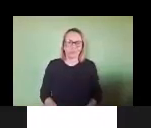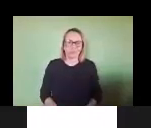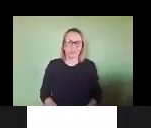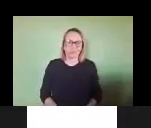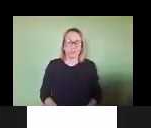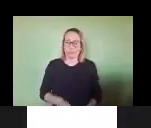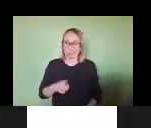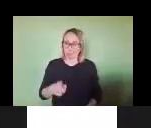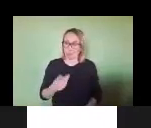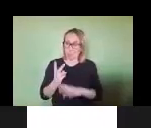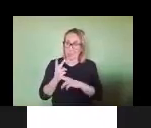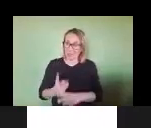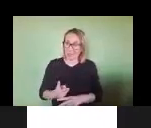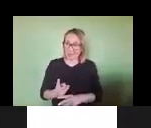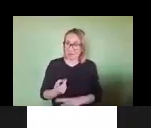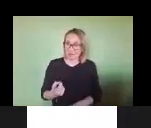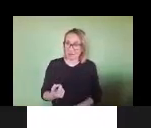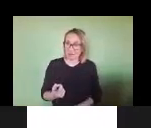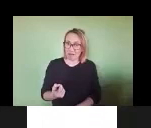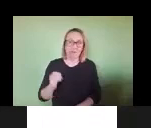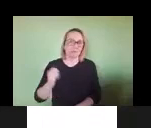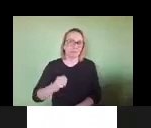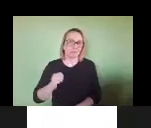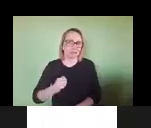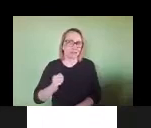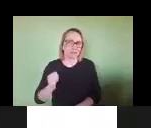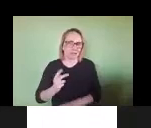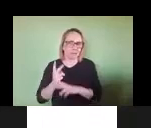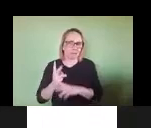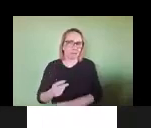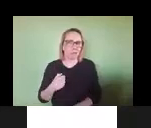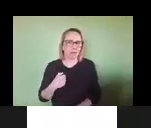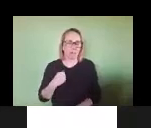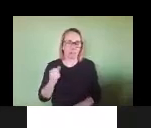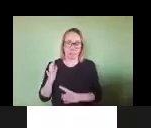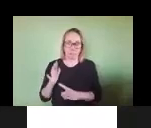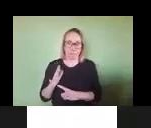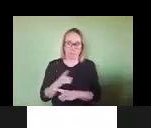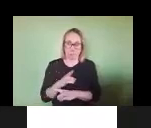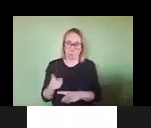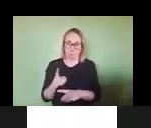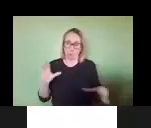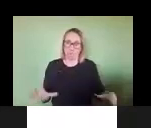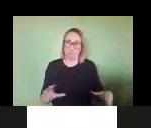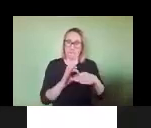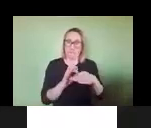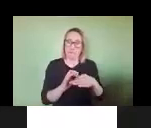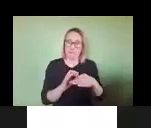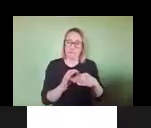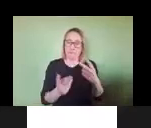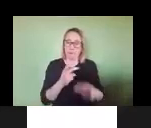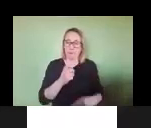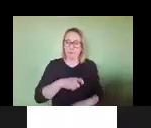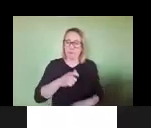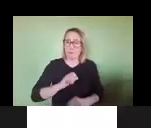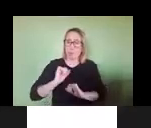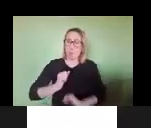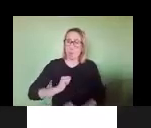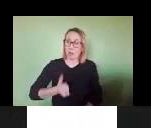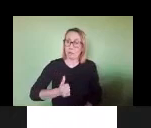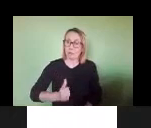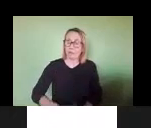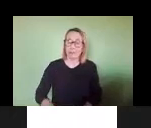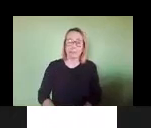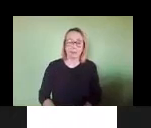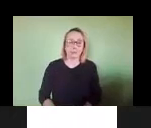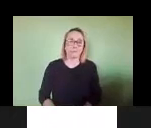care responsibilities there, John, haven't you? Yes. So it's really important to you to stay connected with others, just for your own well-being. People.